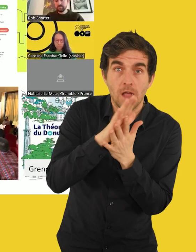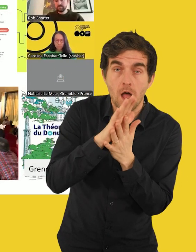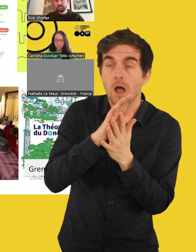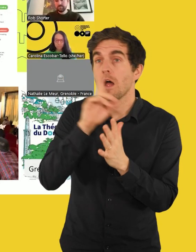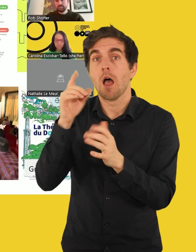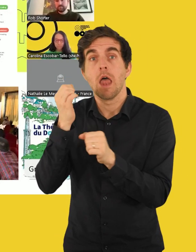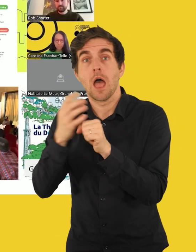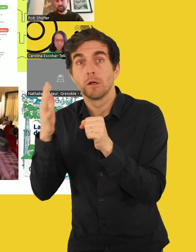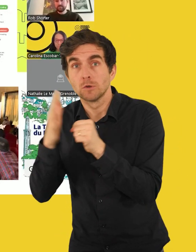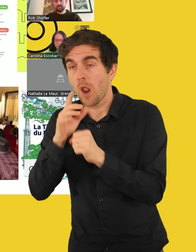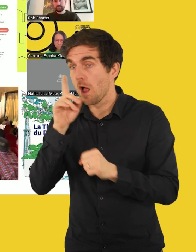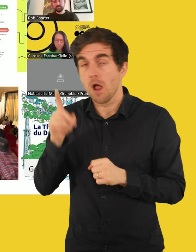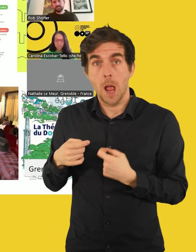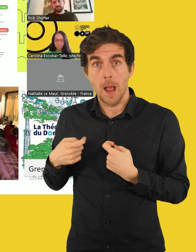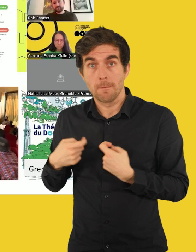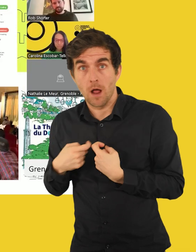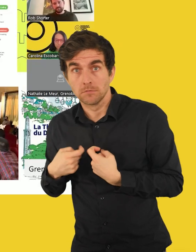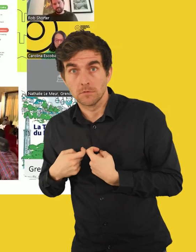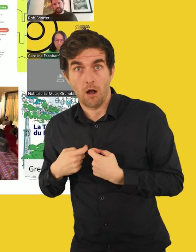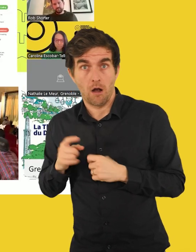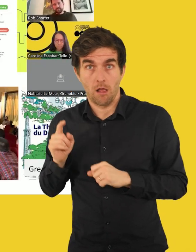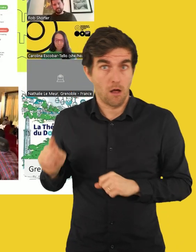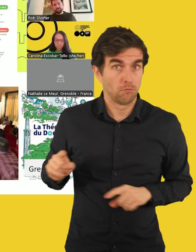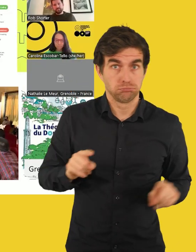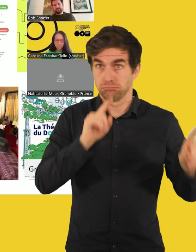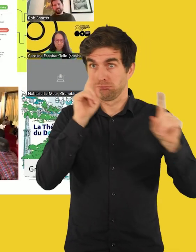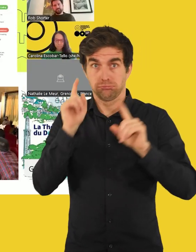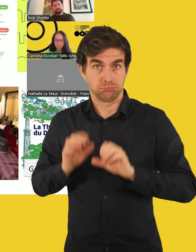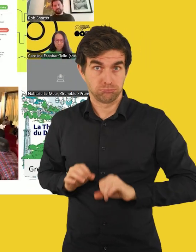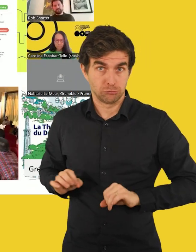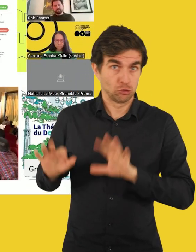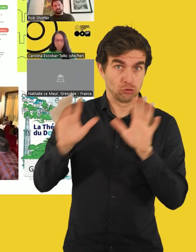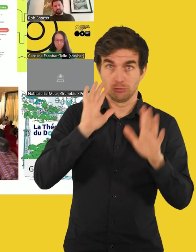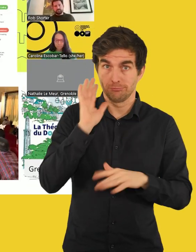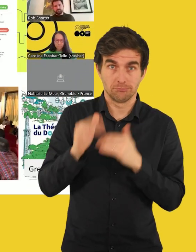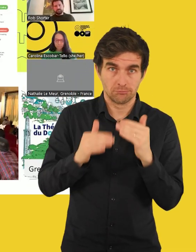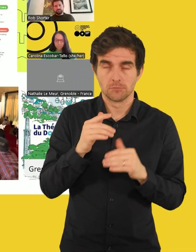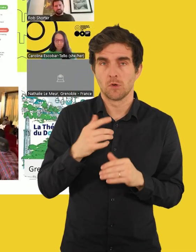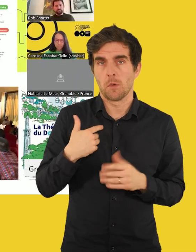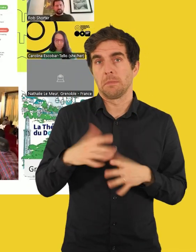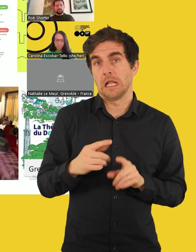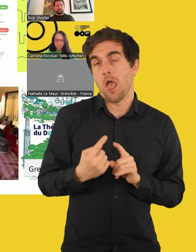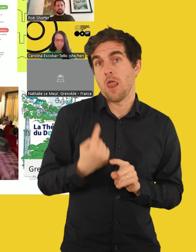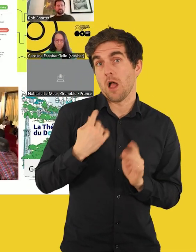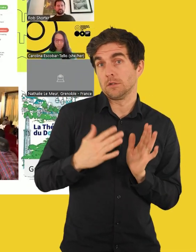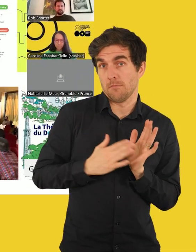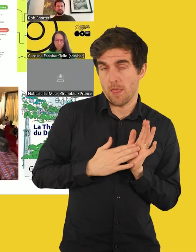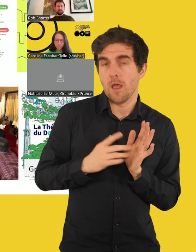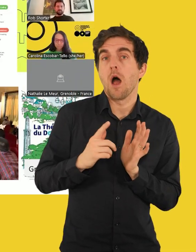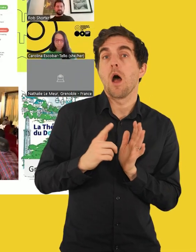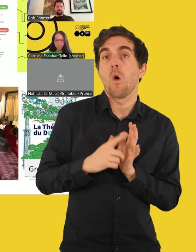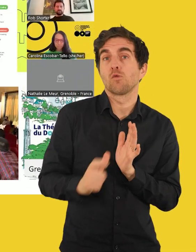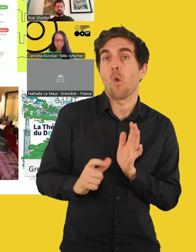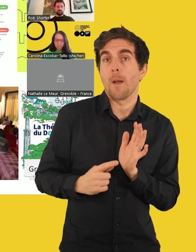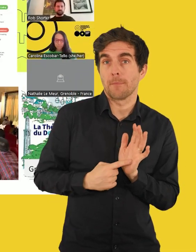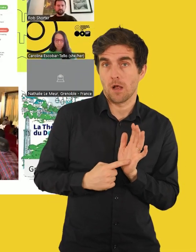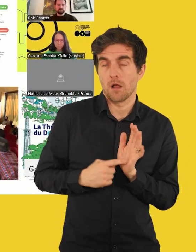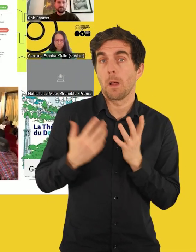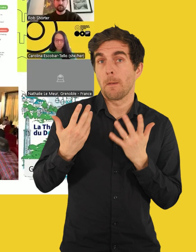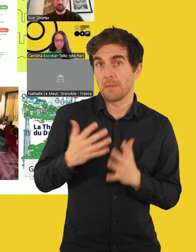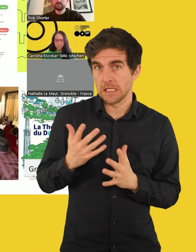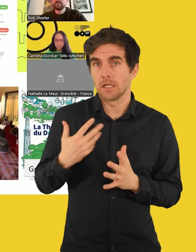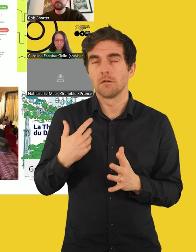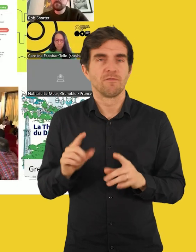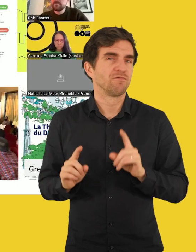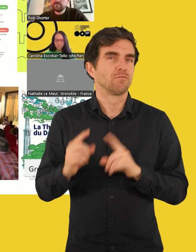Malaysia to Glasgow to Brussels. Incredible work around the world. We just held in the last